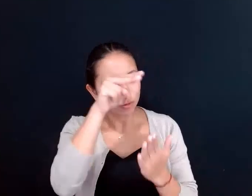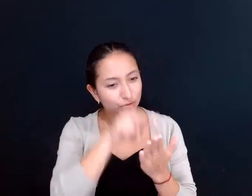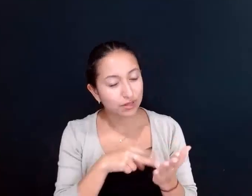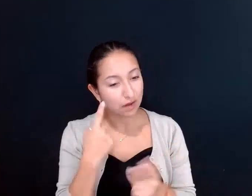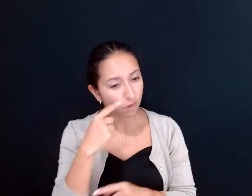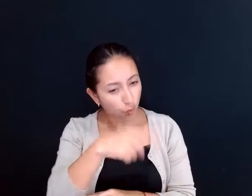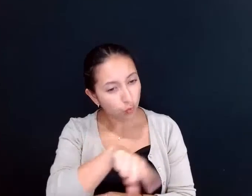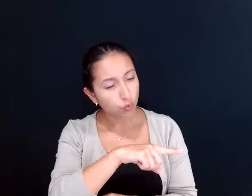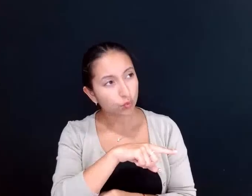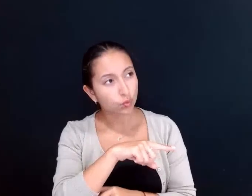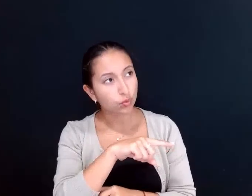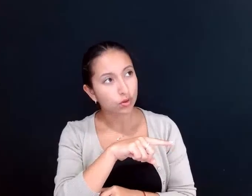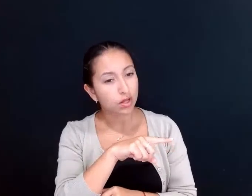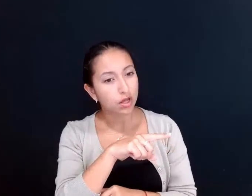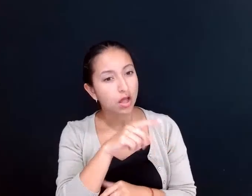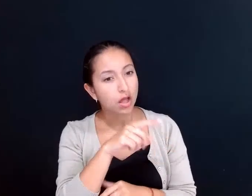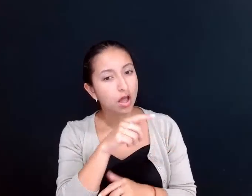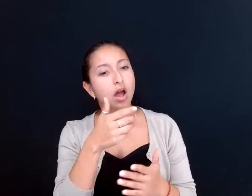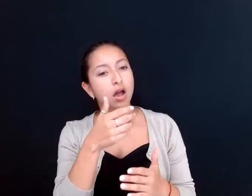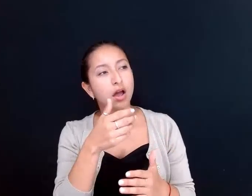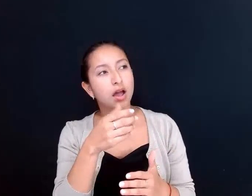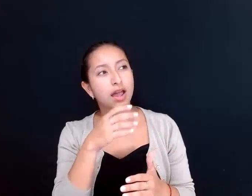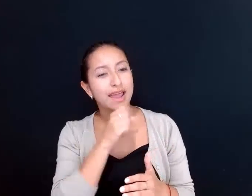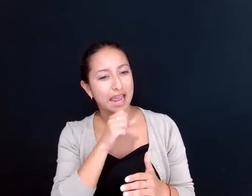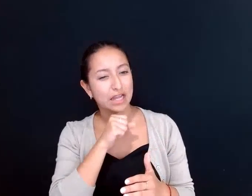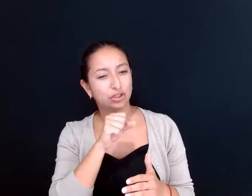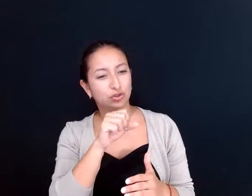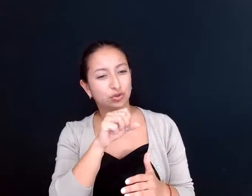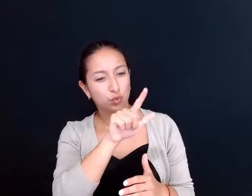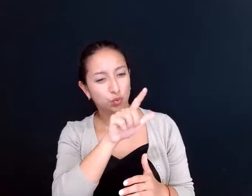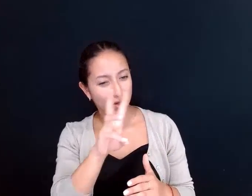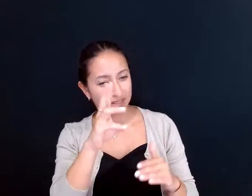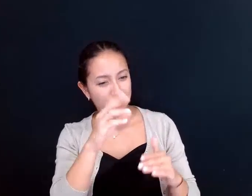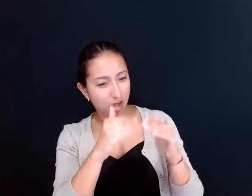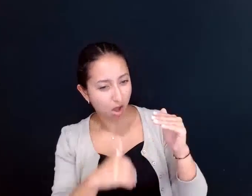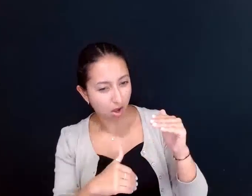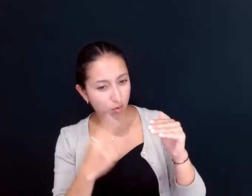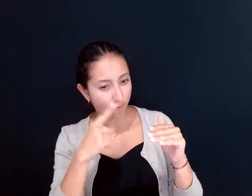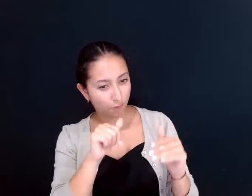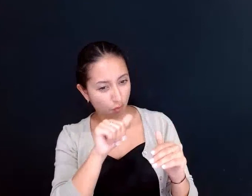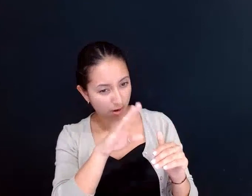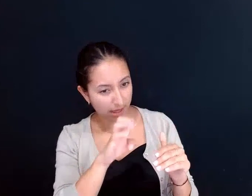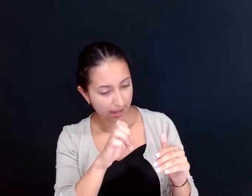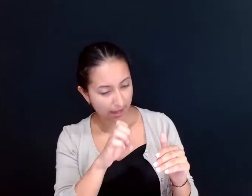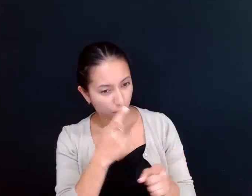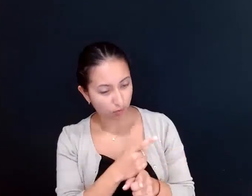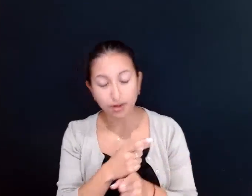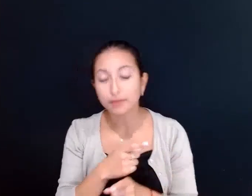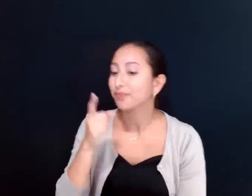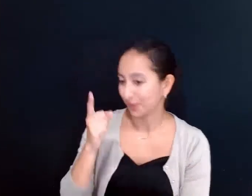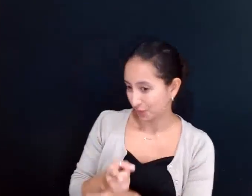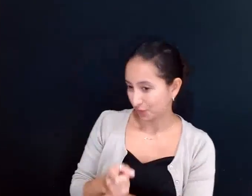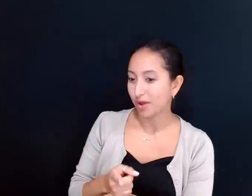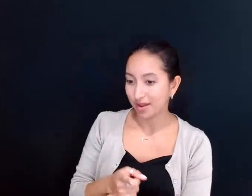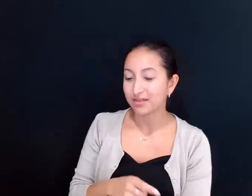guys, it was under the age of 26 for an correct, able. correct. Mhm. And that's And going